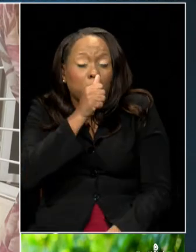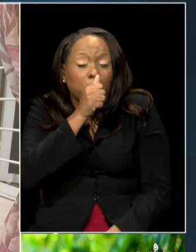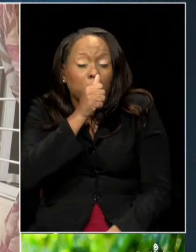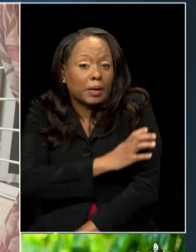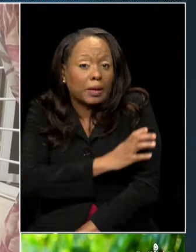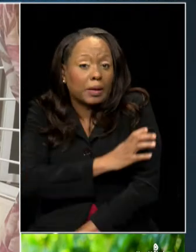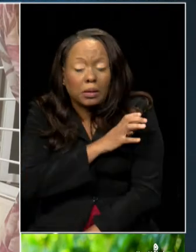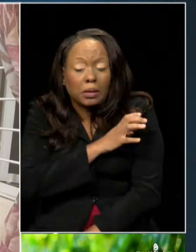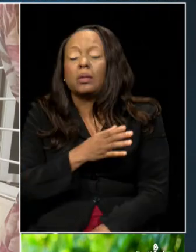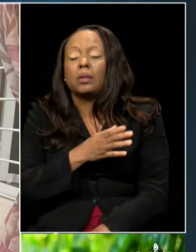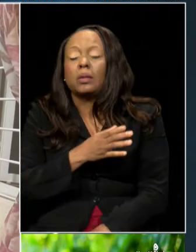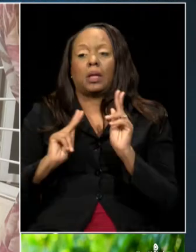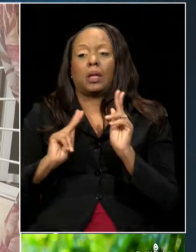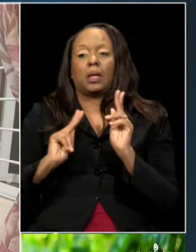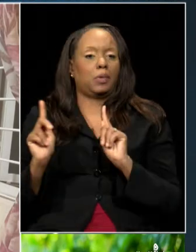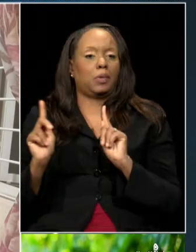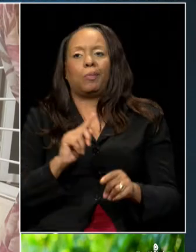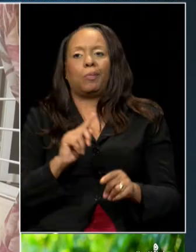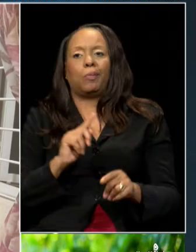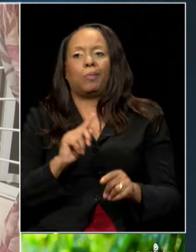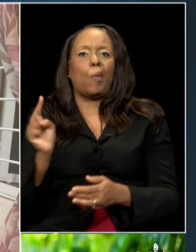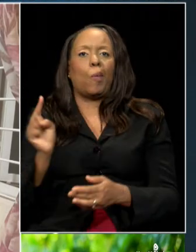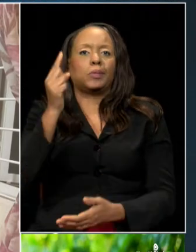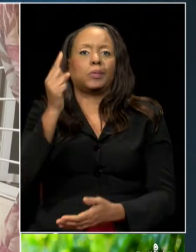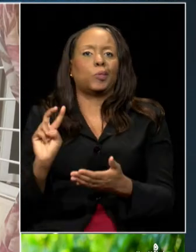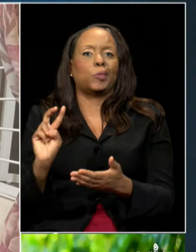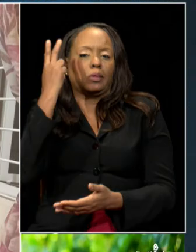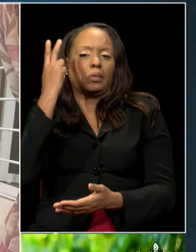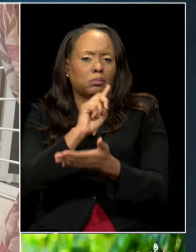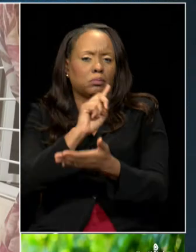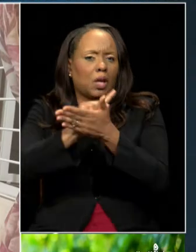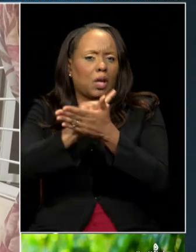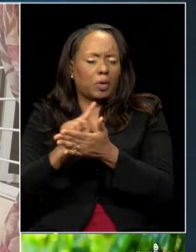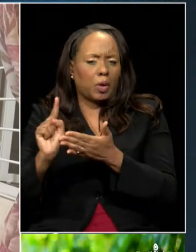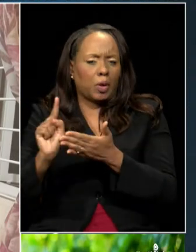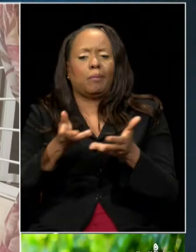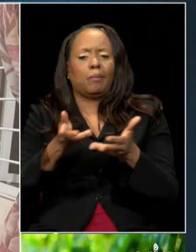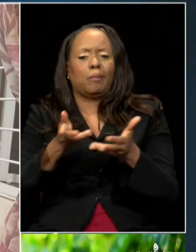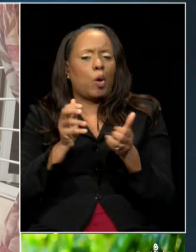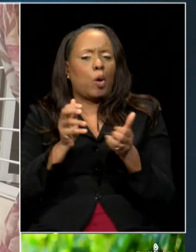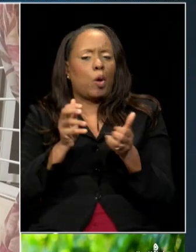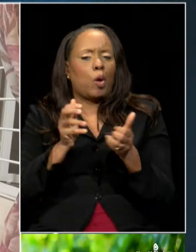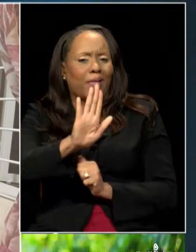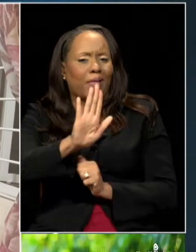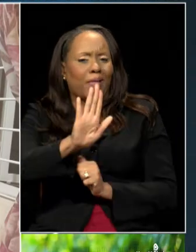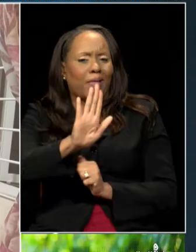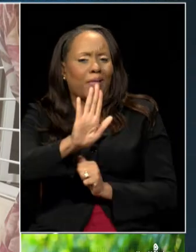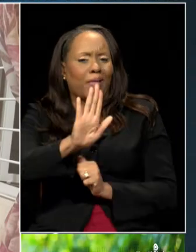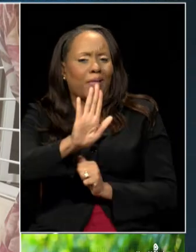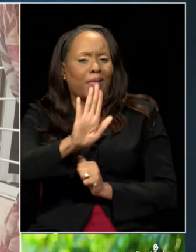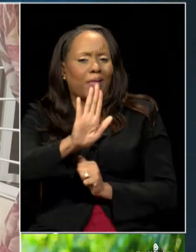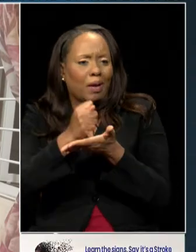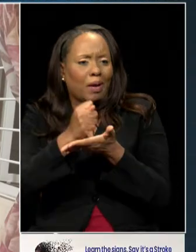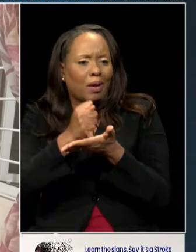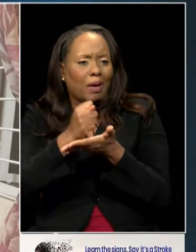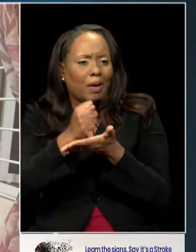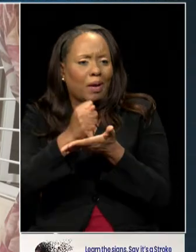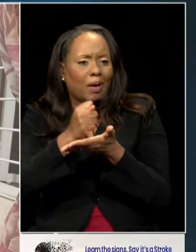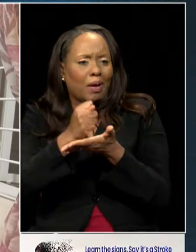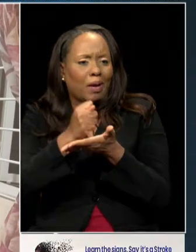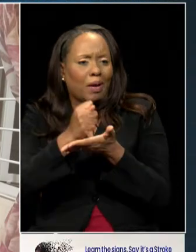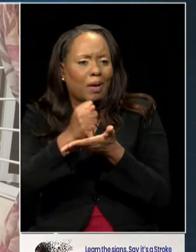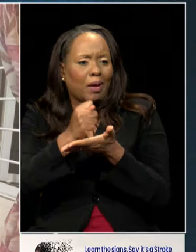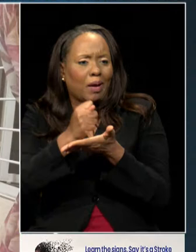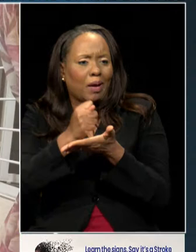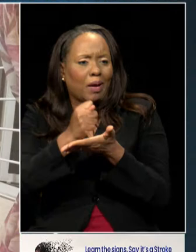go sometimes once or twice a week and they engage with their therapist there. The goals of the sessions are based on the